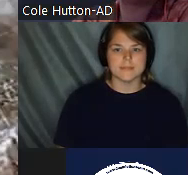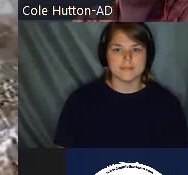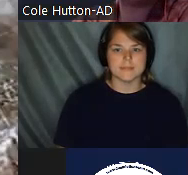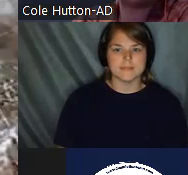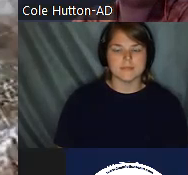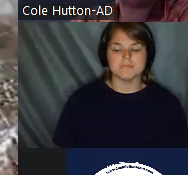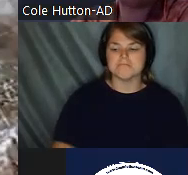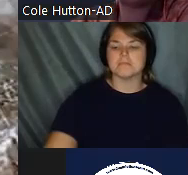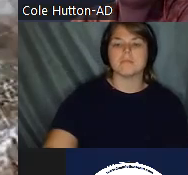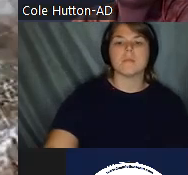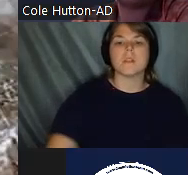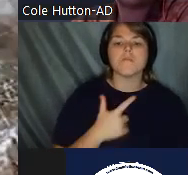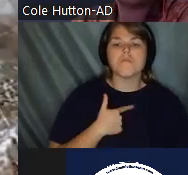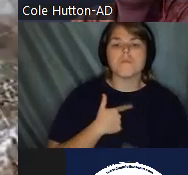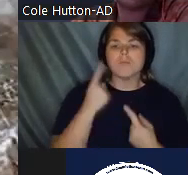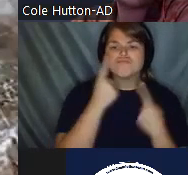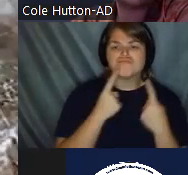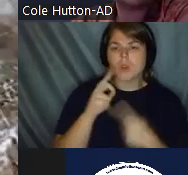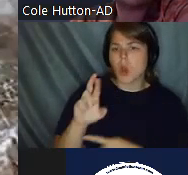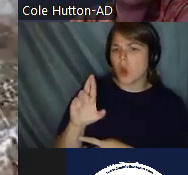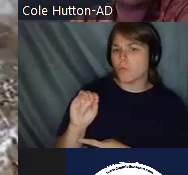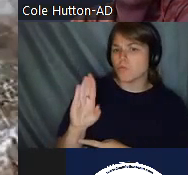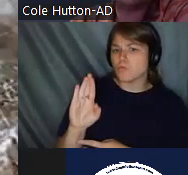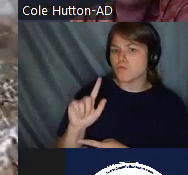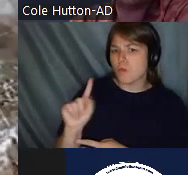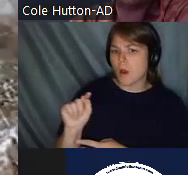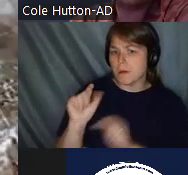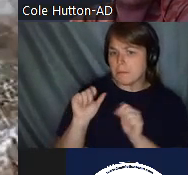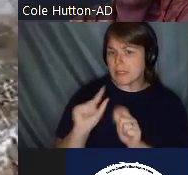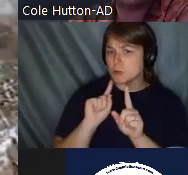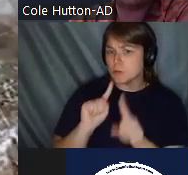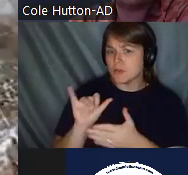I'm wondering if Robert, you have any thoughts on that?